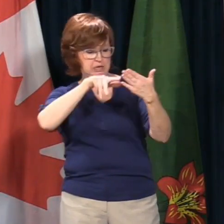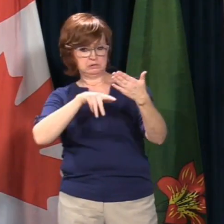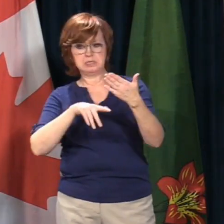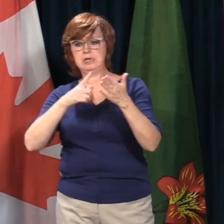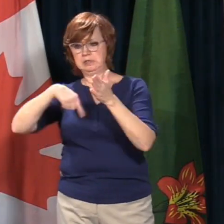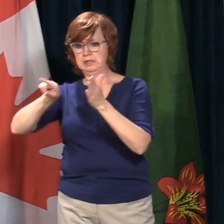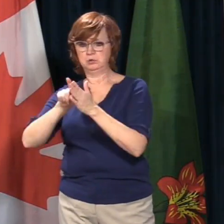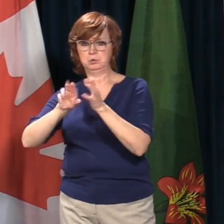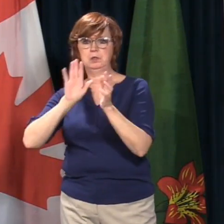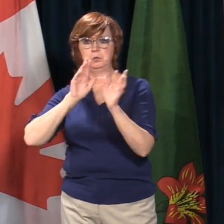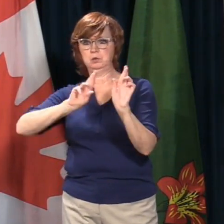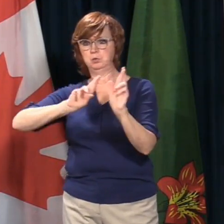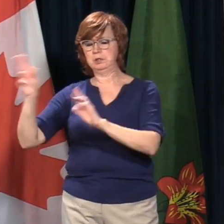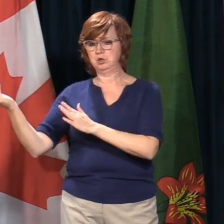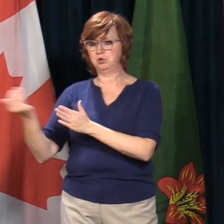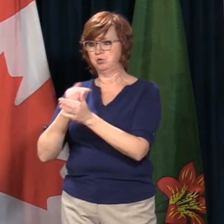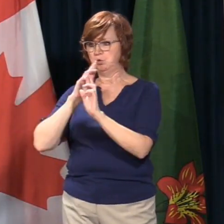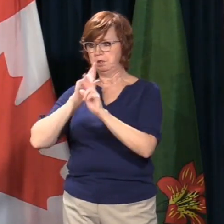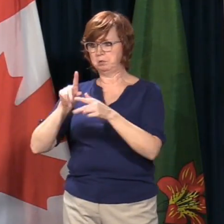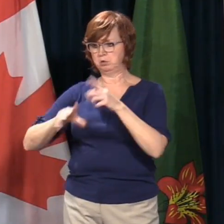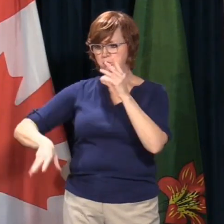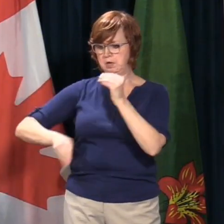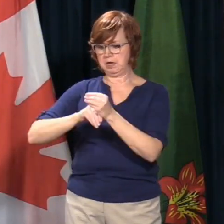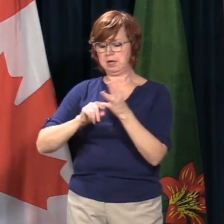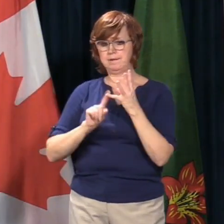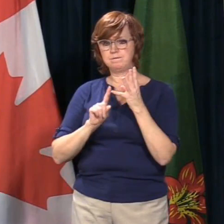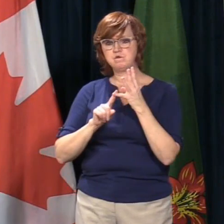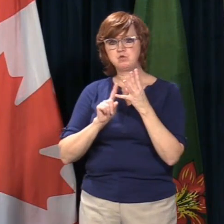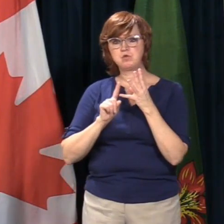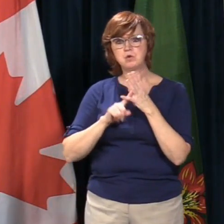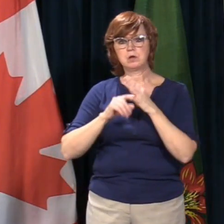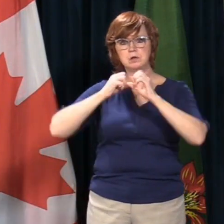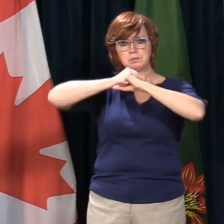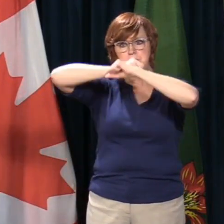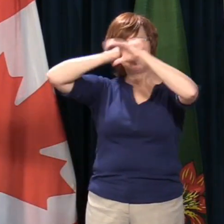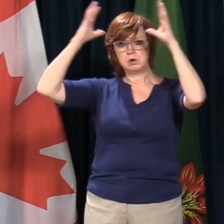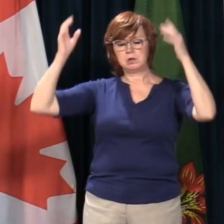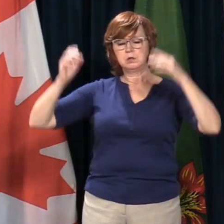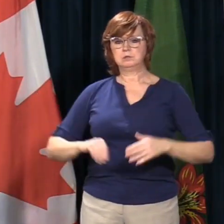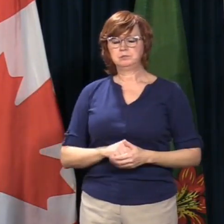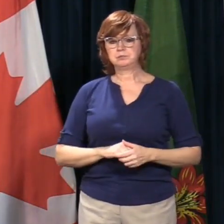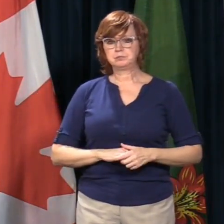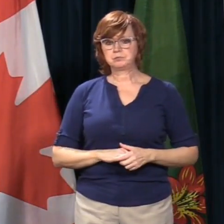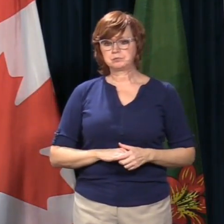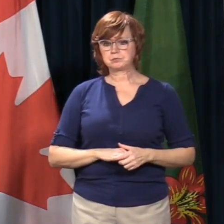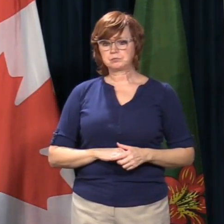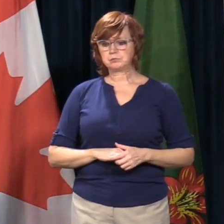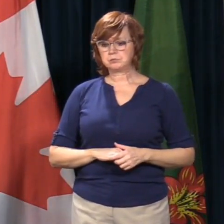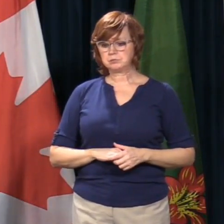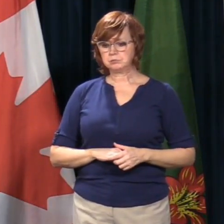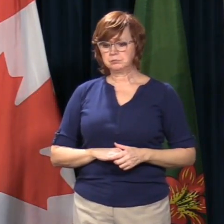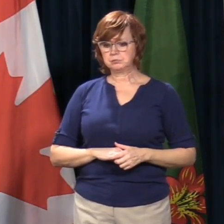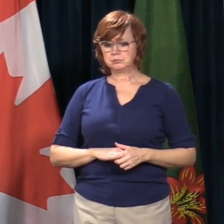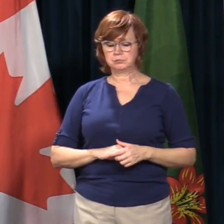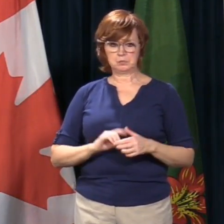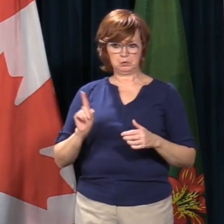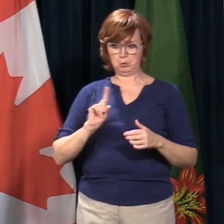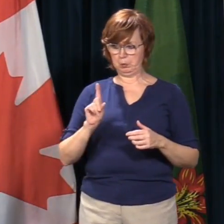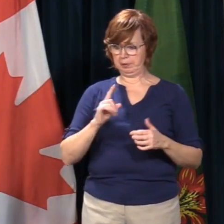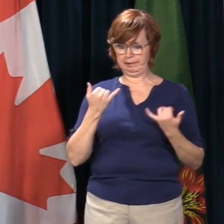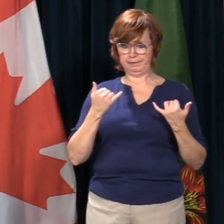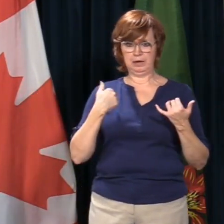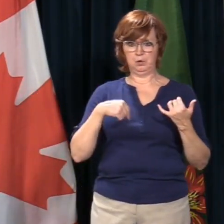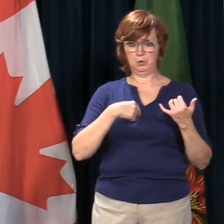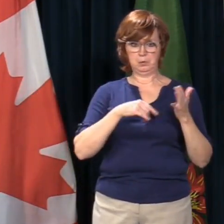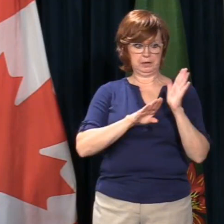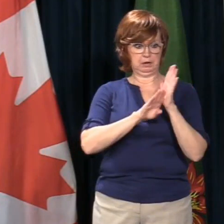both to talk about what the new models look like with respect to where we are on the curve. And as I said today, and Dr. Shahab had mentioned yesterday,